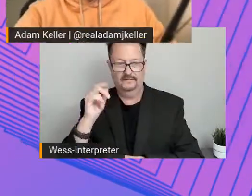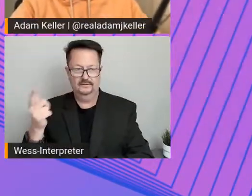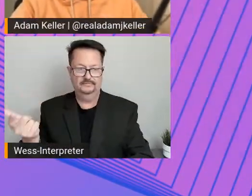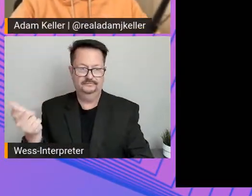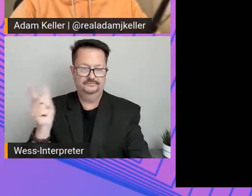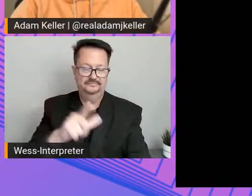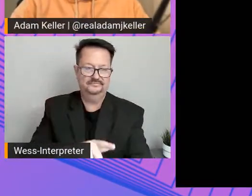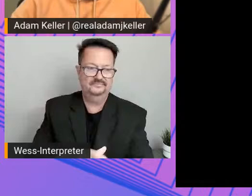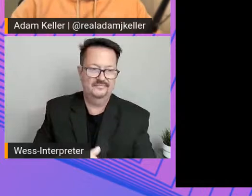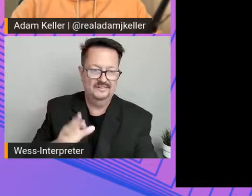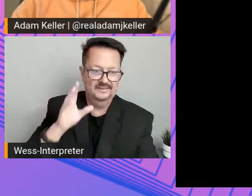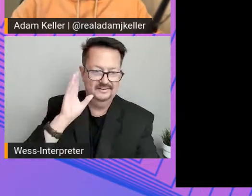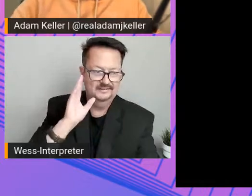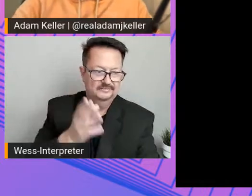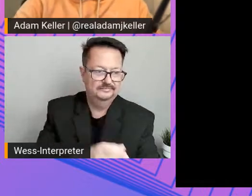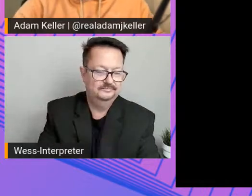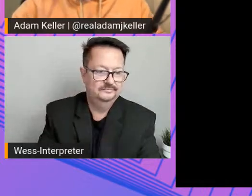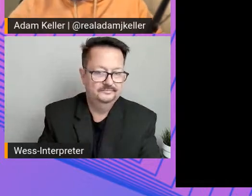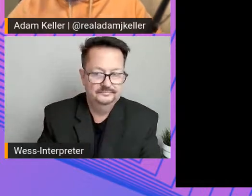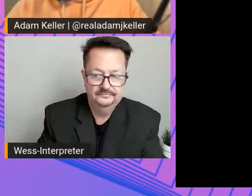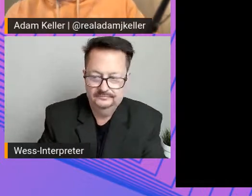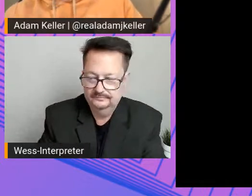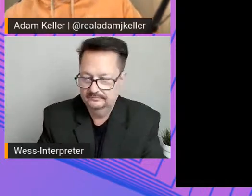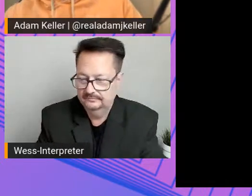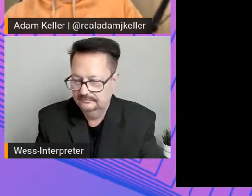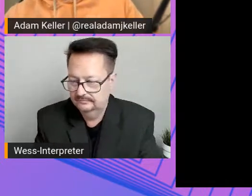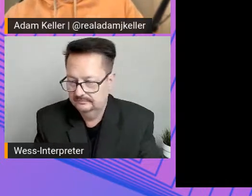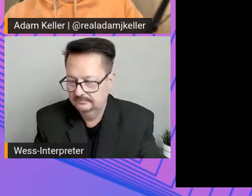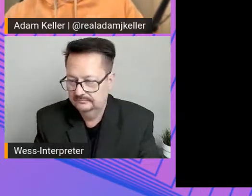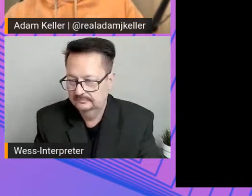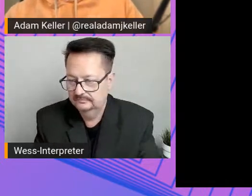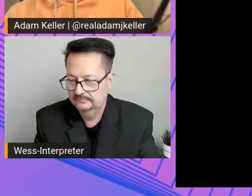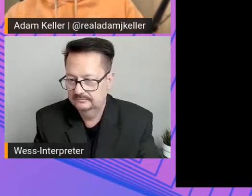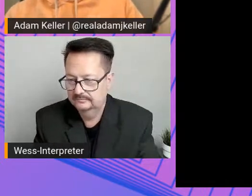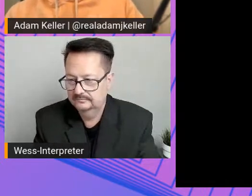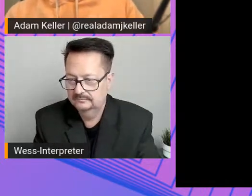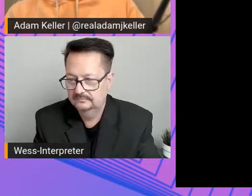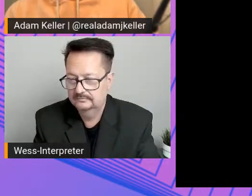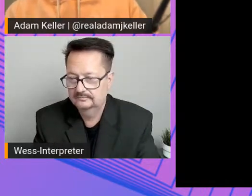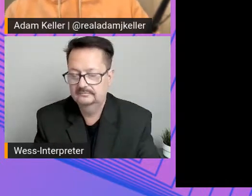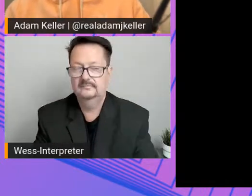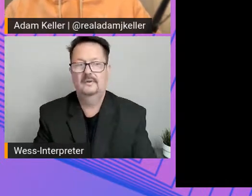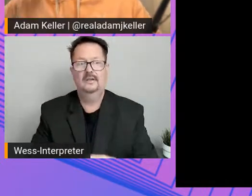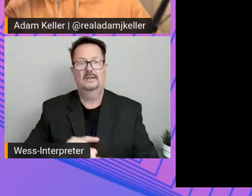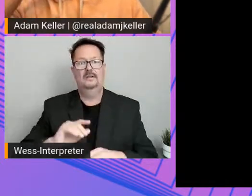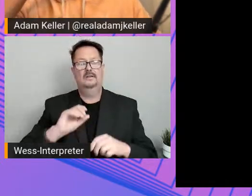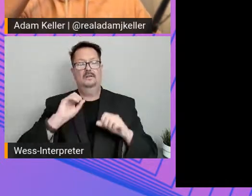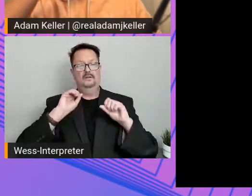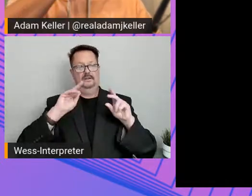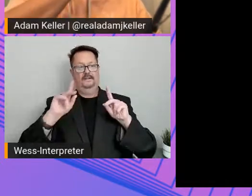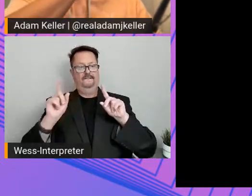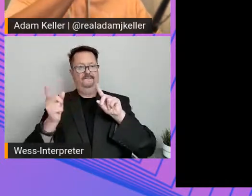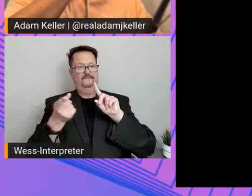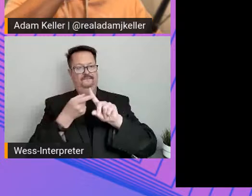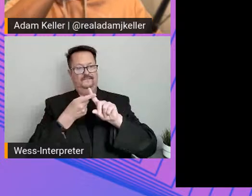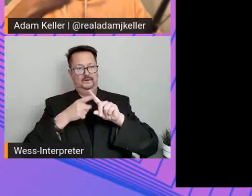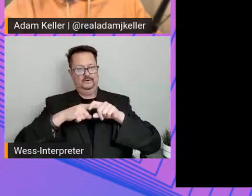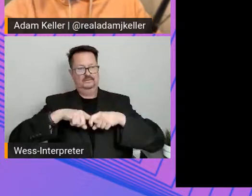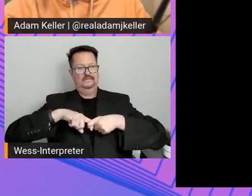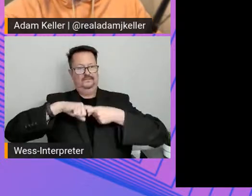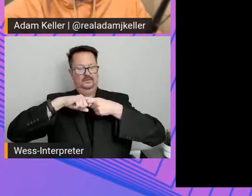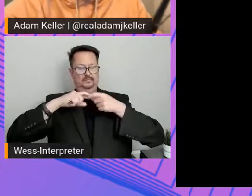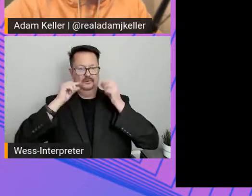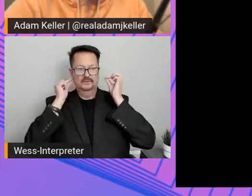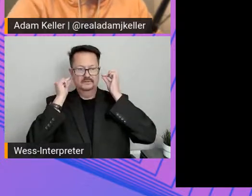Hey there. Okay, so first and foremost, I need to just get these off here.